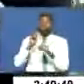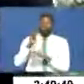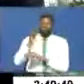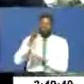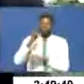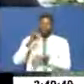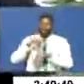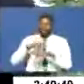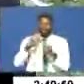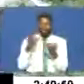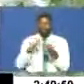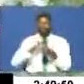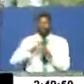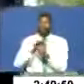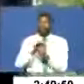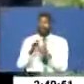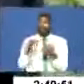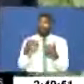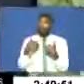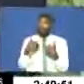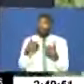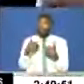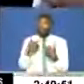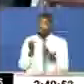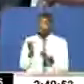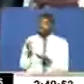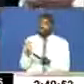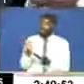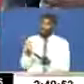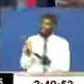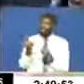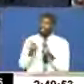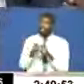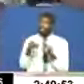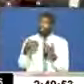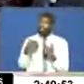COVID-19 infections in the country. And now joined by the Secretary General of the